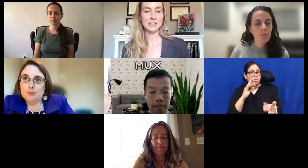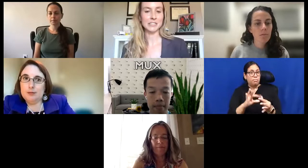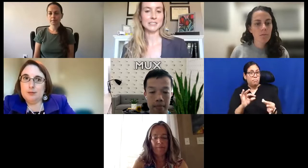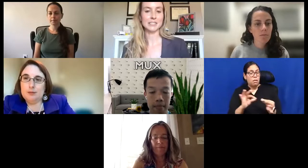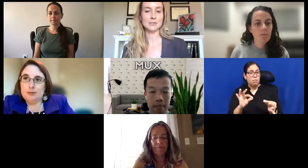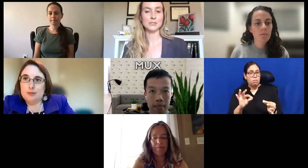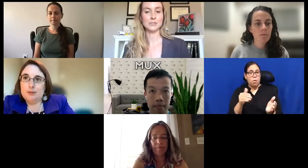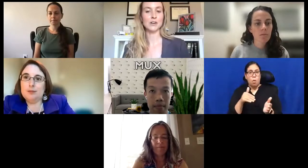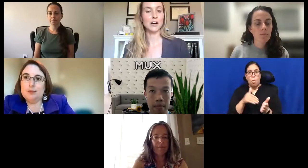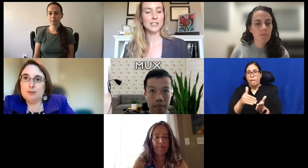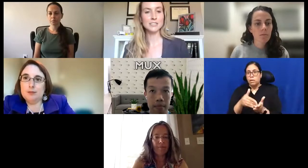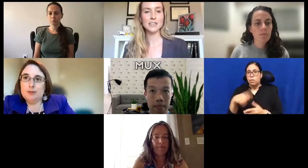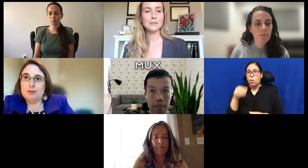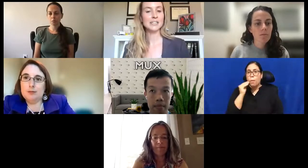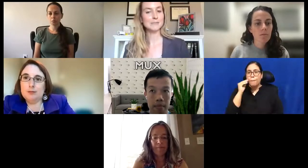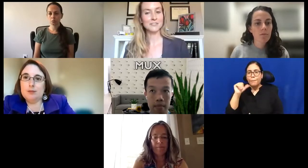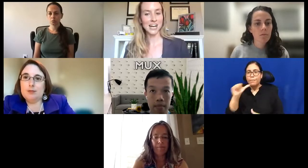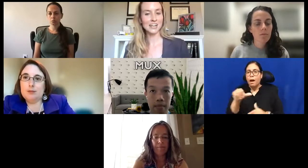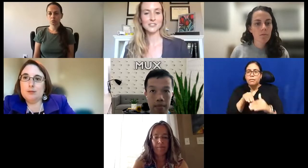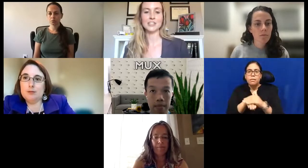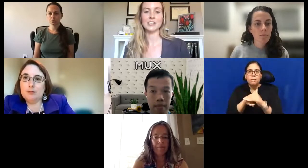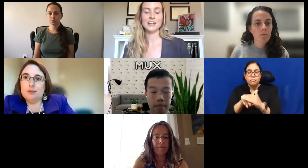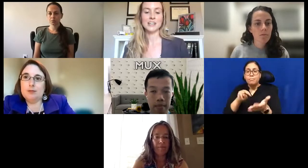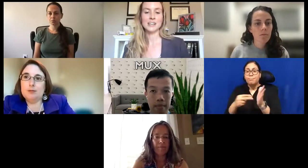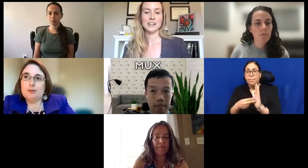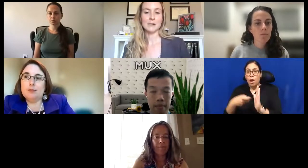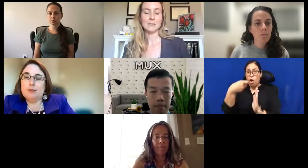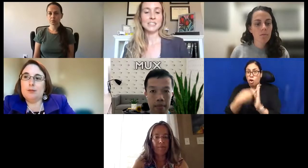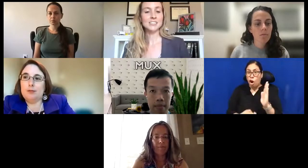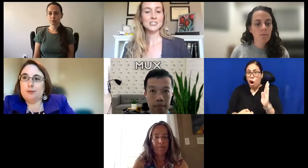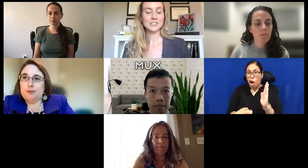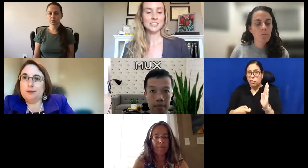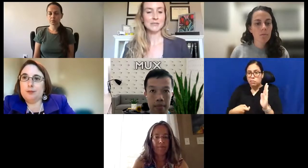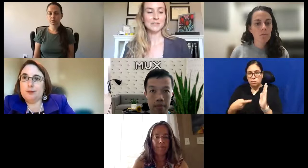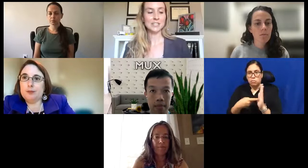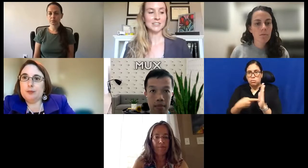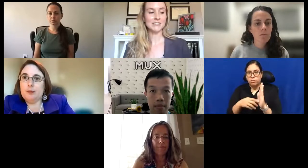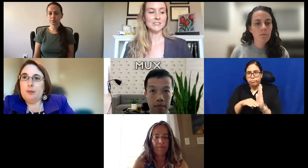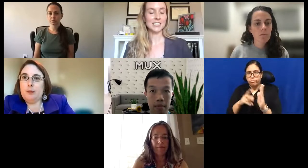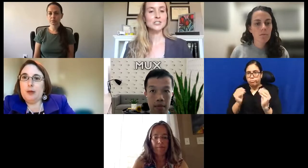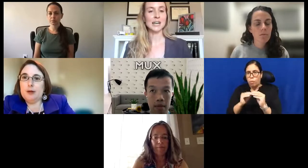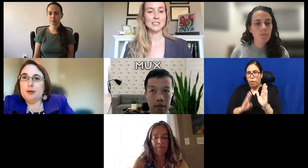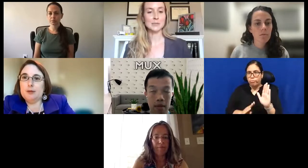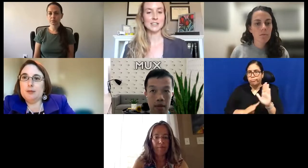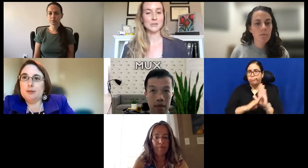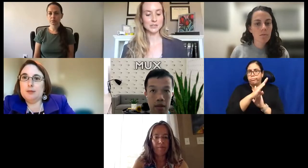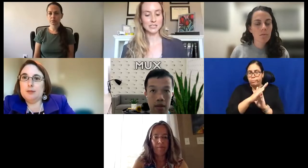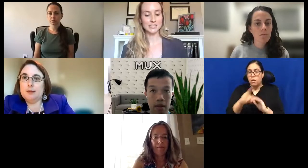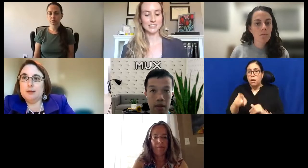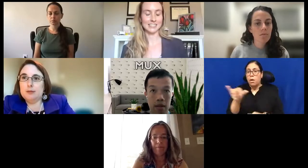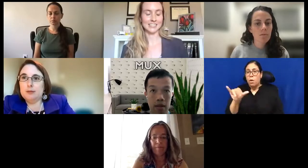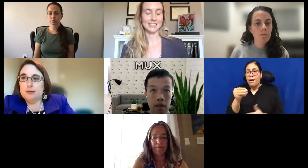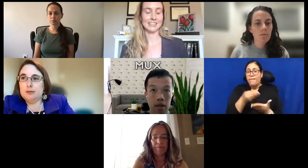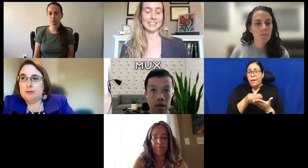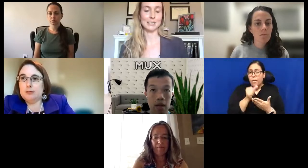not disability accessible, so the cost becomes a factor. But additionally, with the financial aspect, not